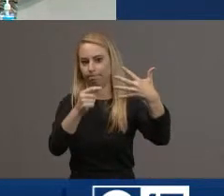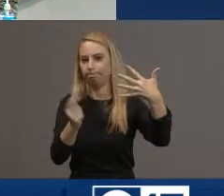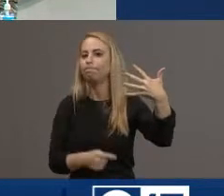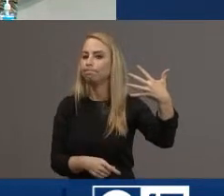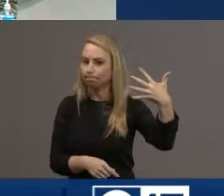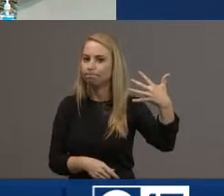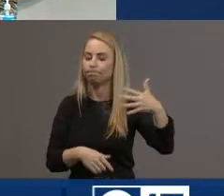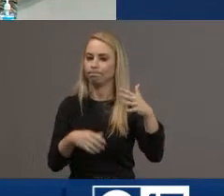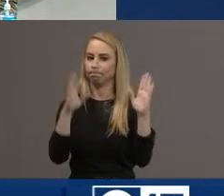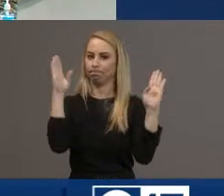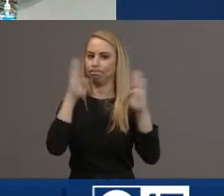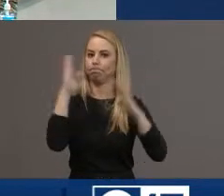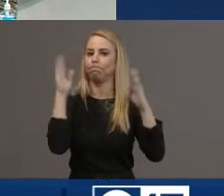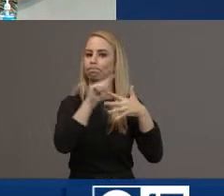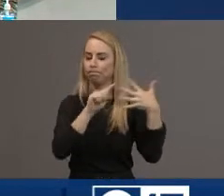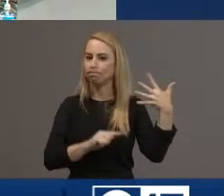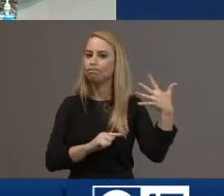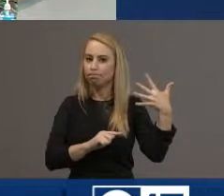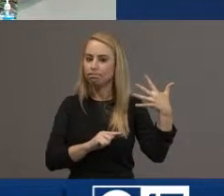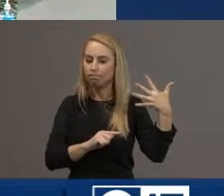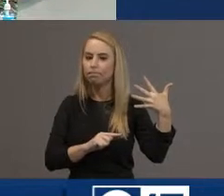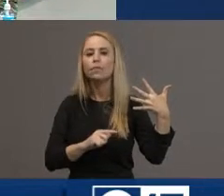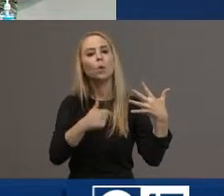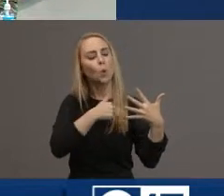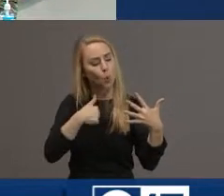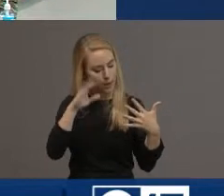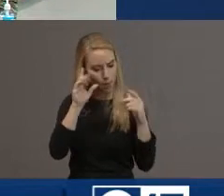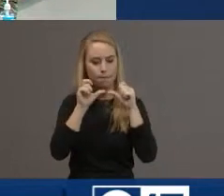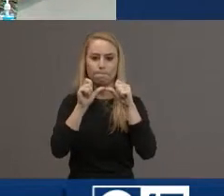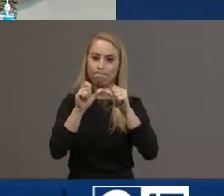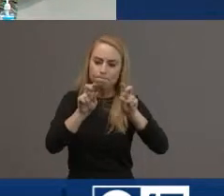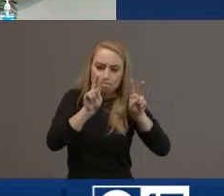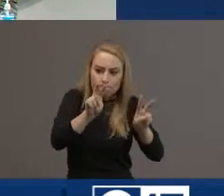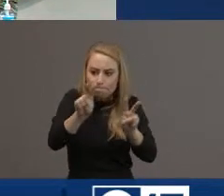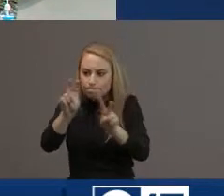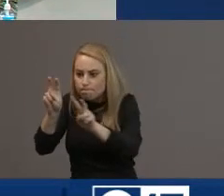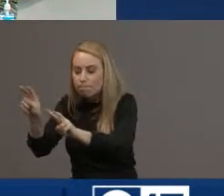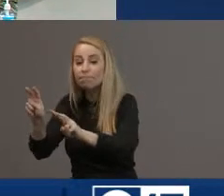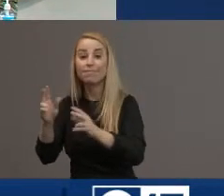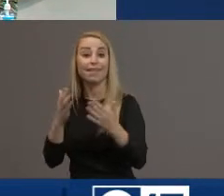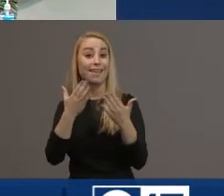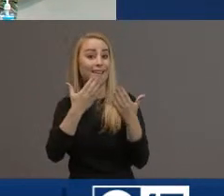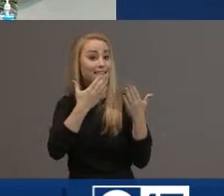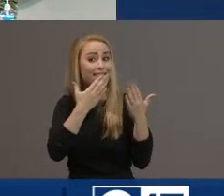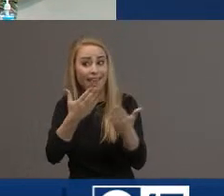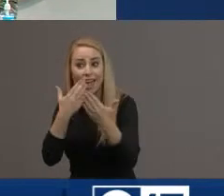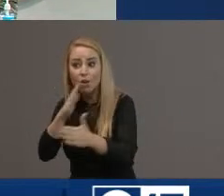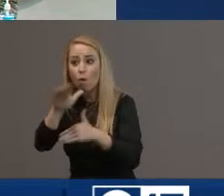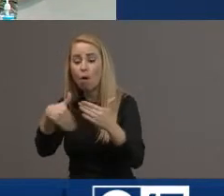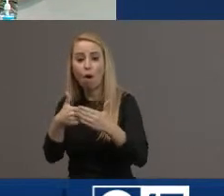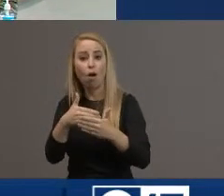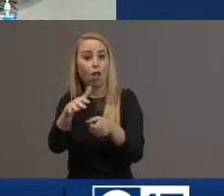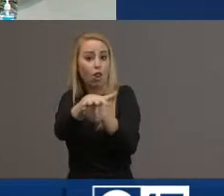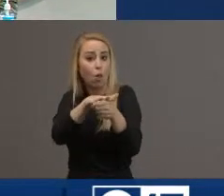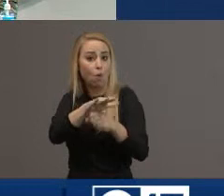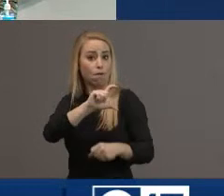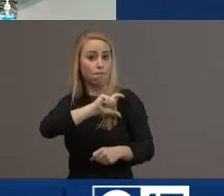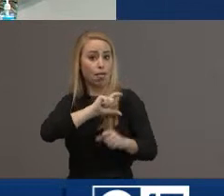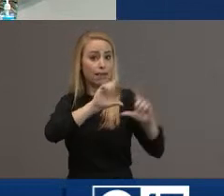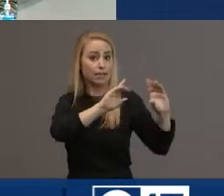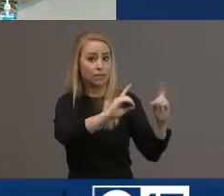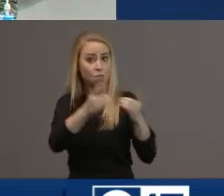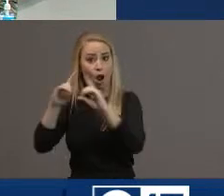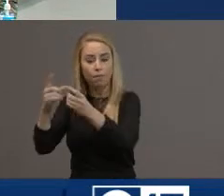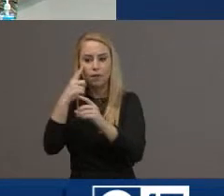will continue to do this. I want to thank local authorities for enforcing the guidelines that are out there.